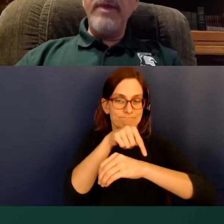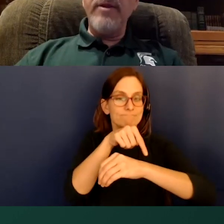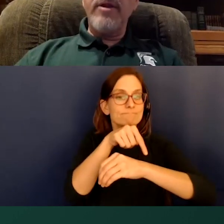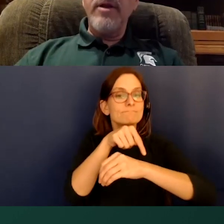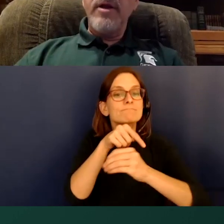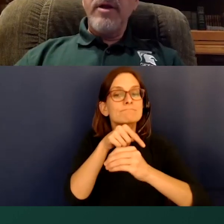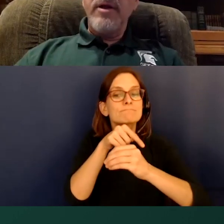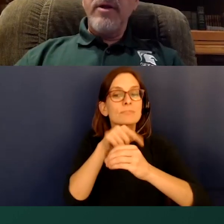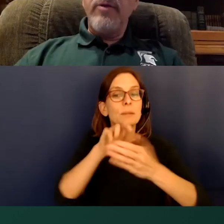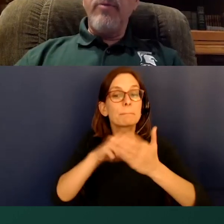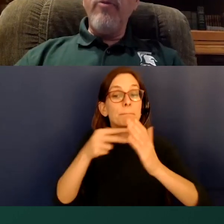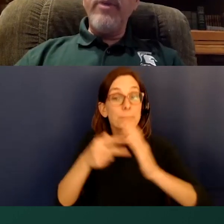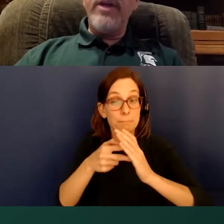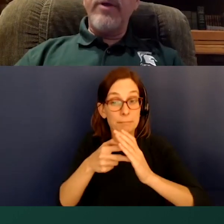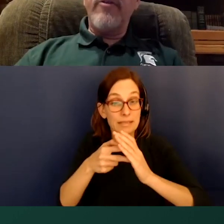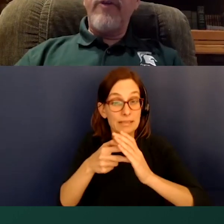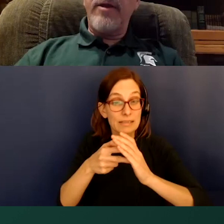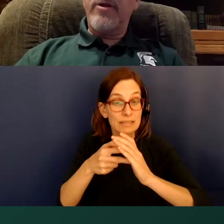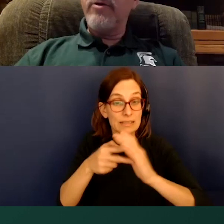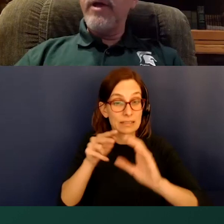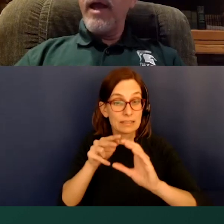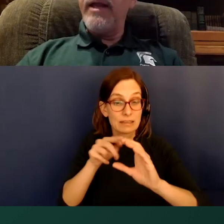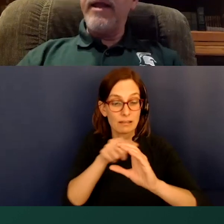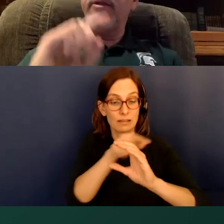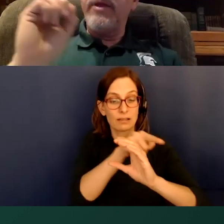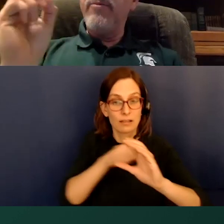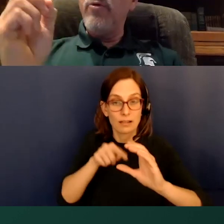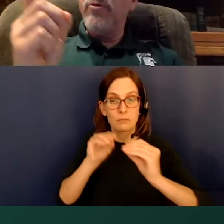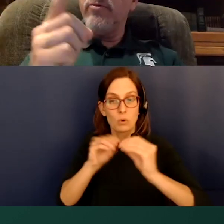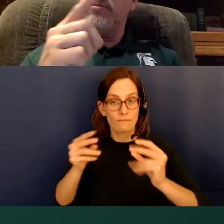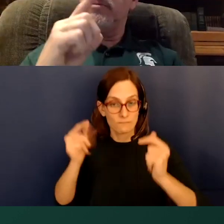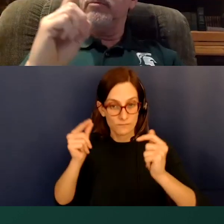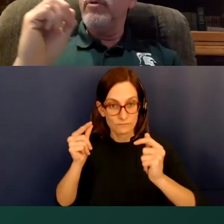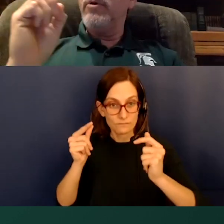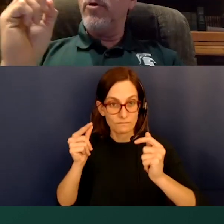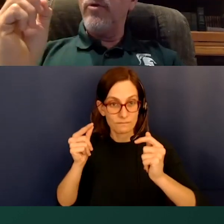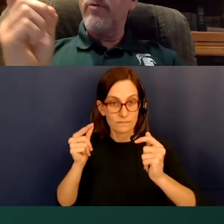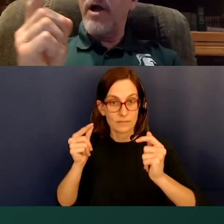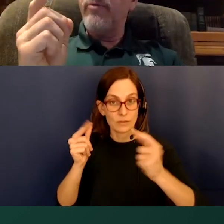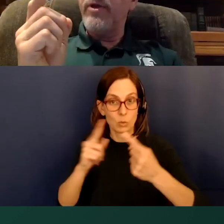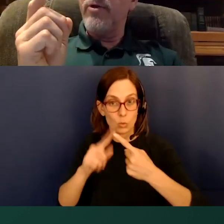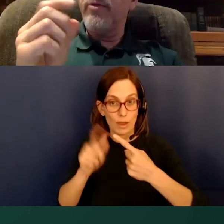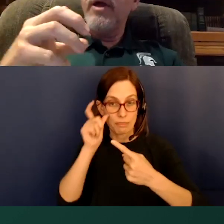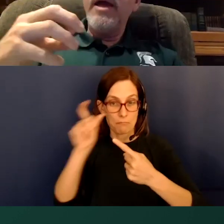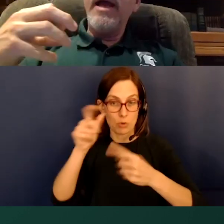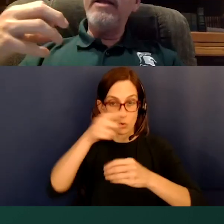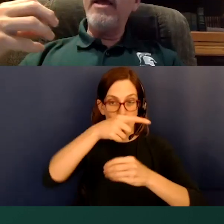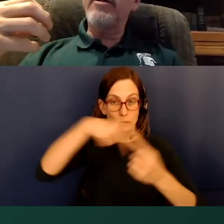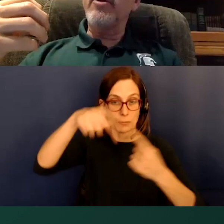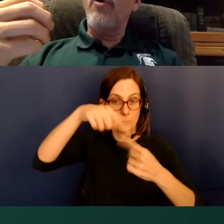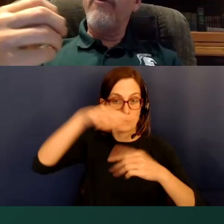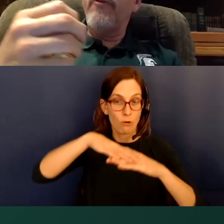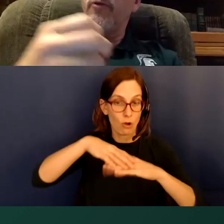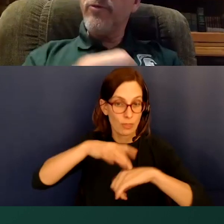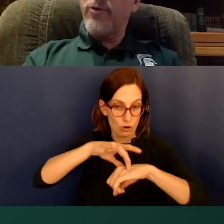That means the movement here is faster. And as the moon goes around the Earth, it has